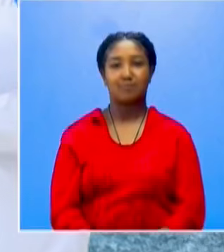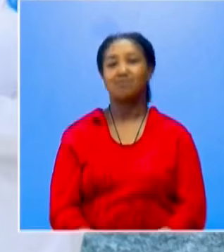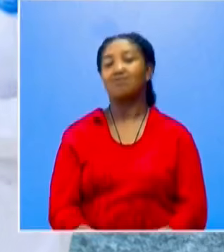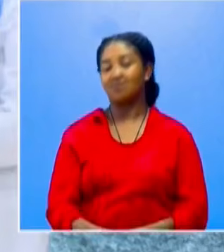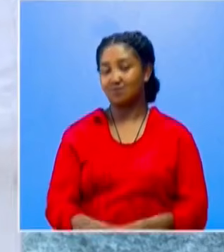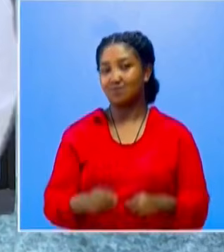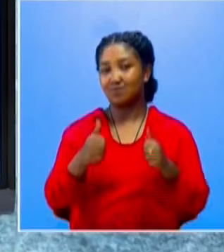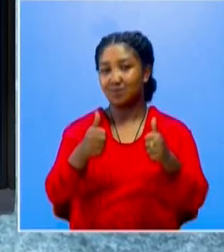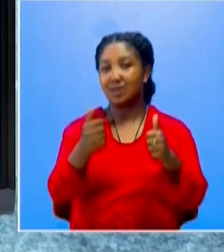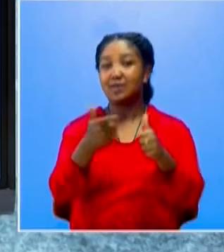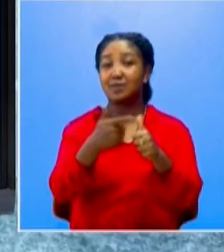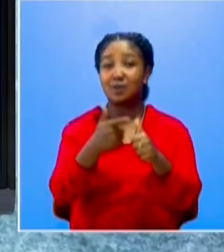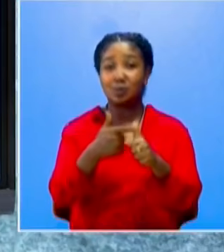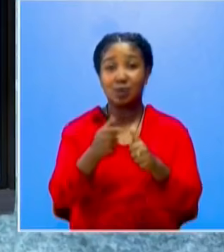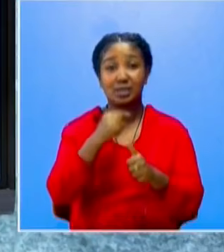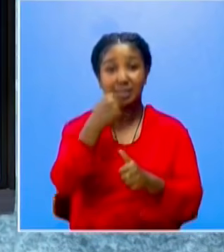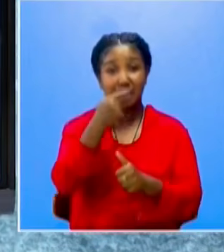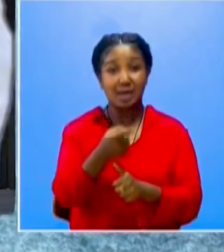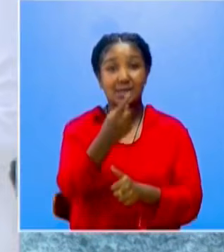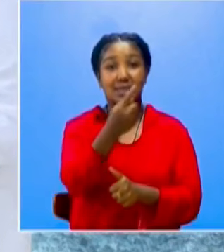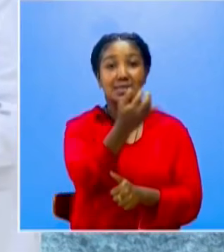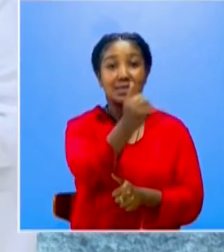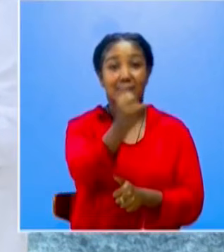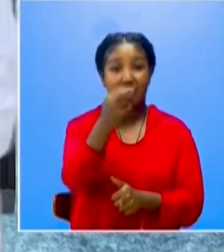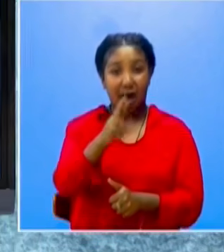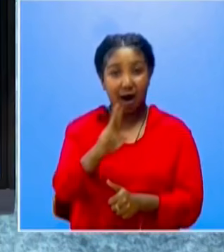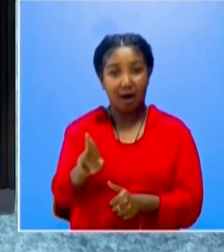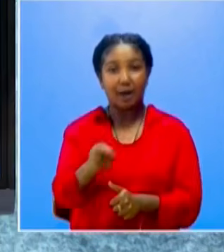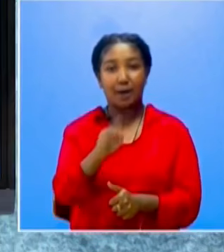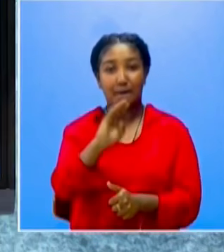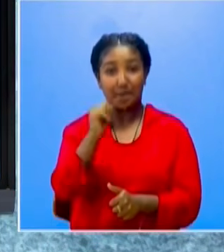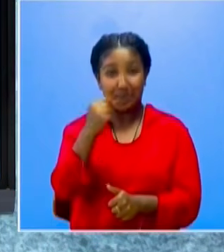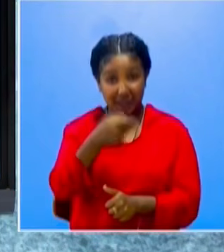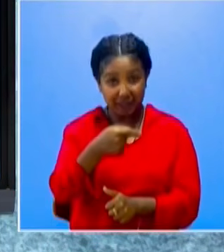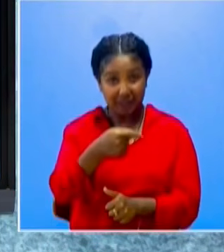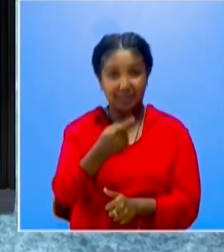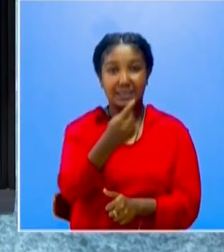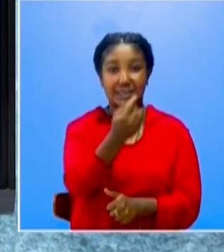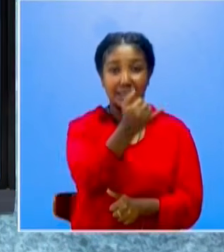All right. The first one says they are being